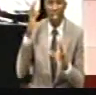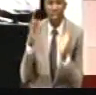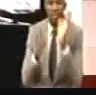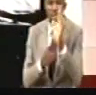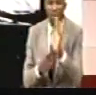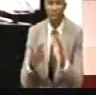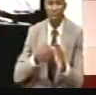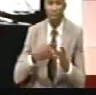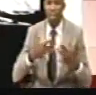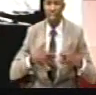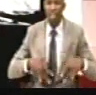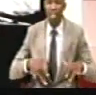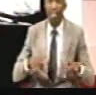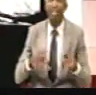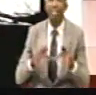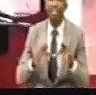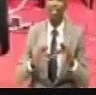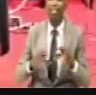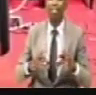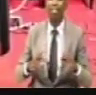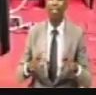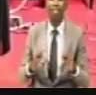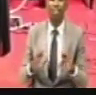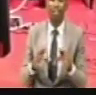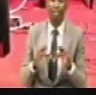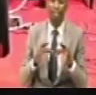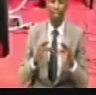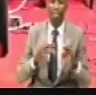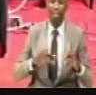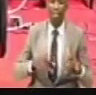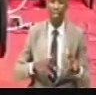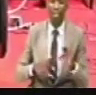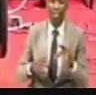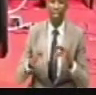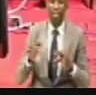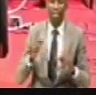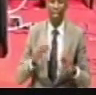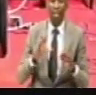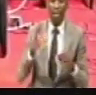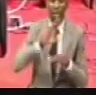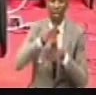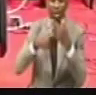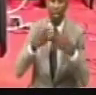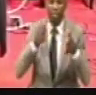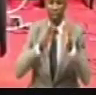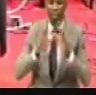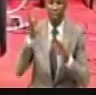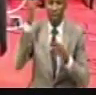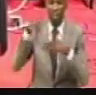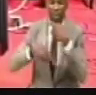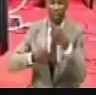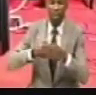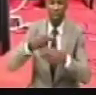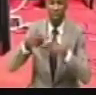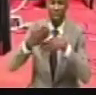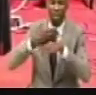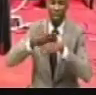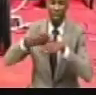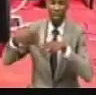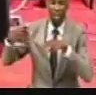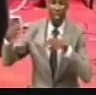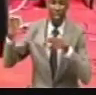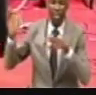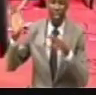burdens away. I am no more a slave. He shall be my slave. Thank